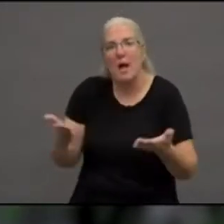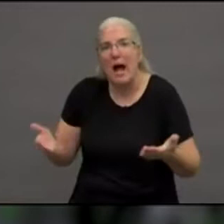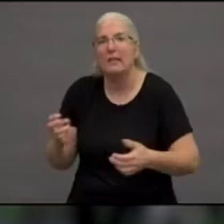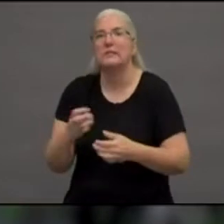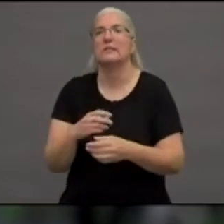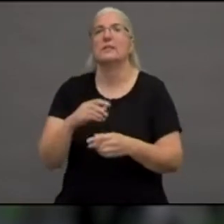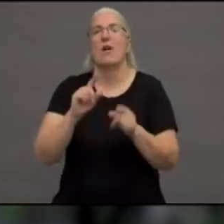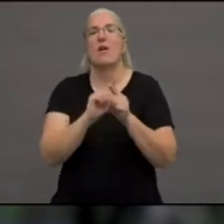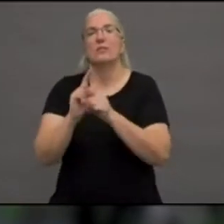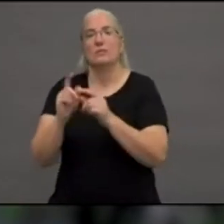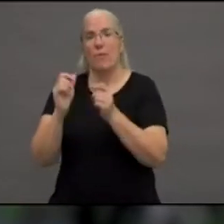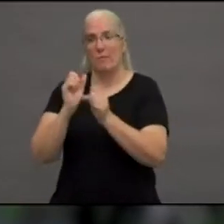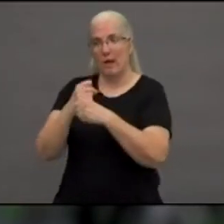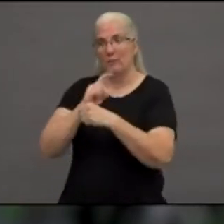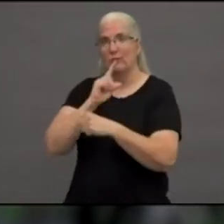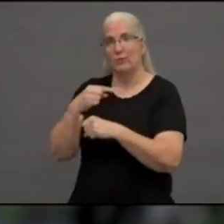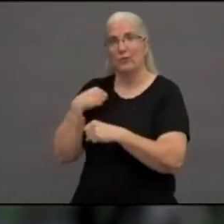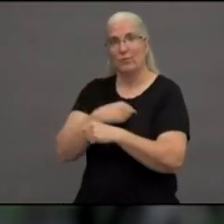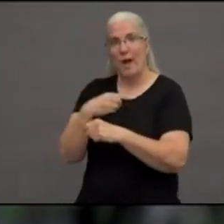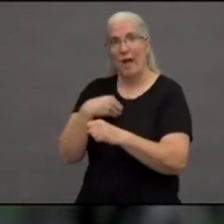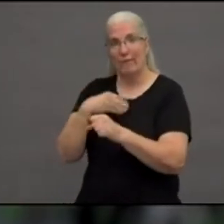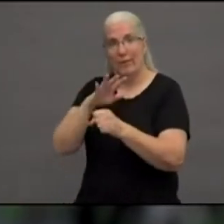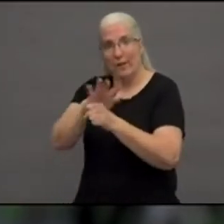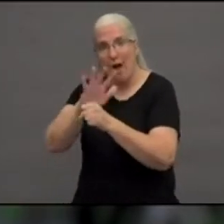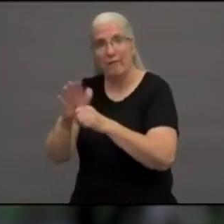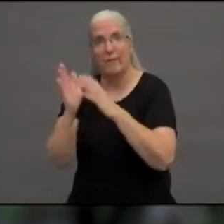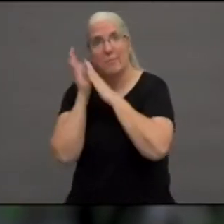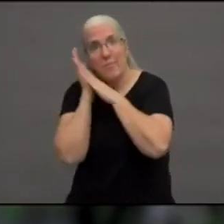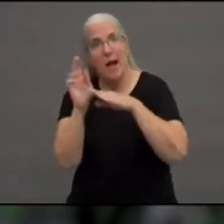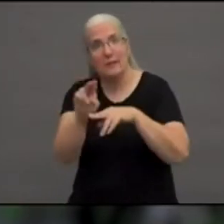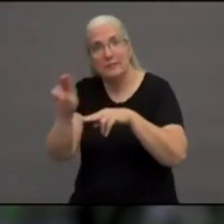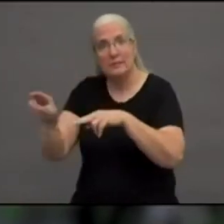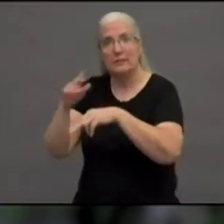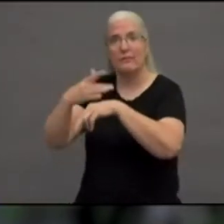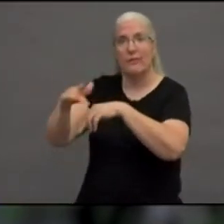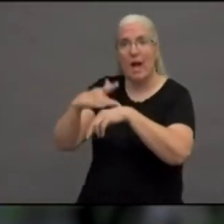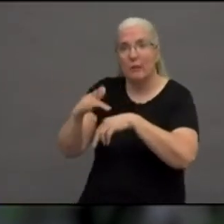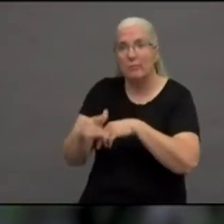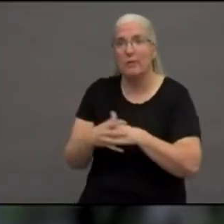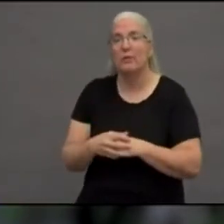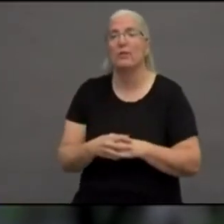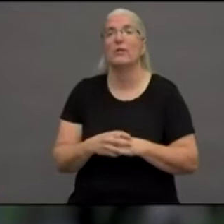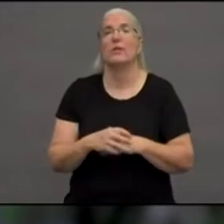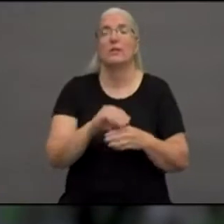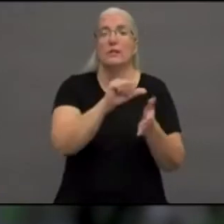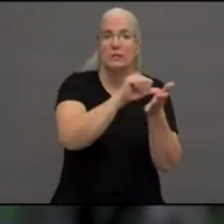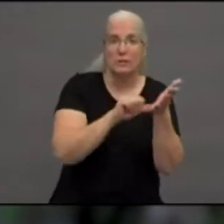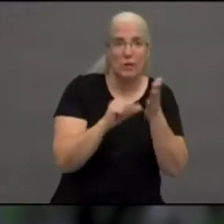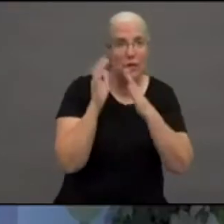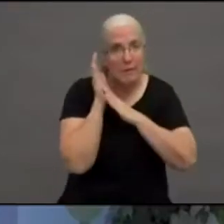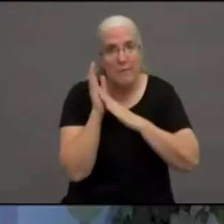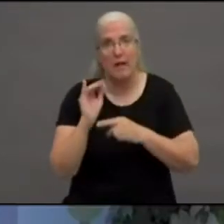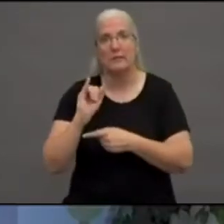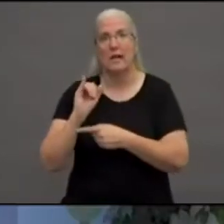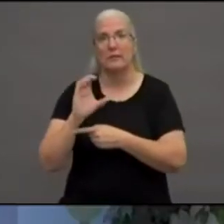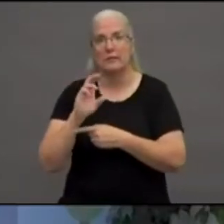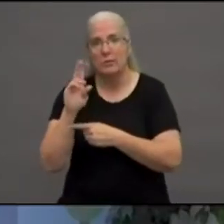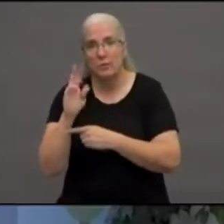critical care beds, medical surgical beds, and staff to provide high quality care to our patients.